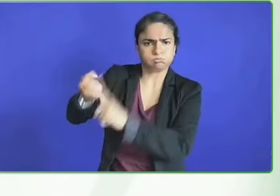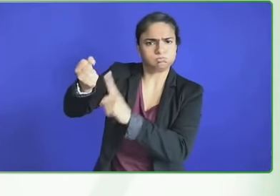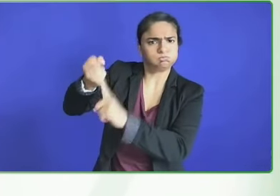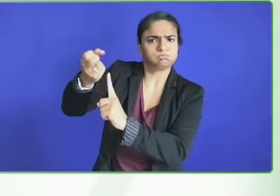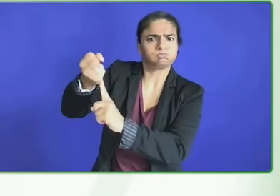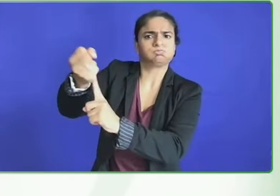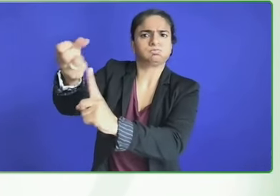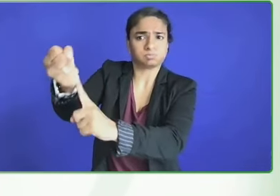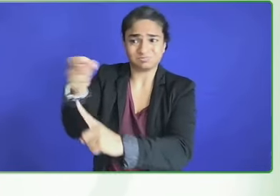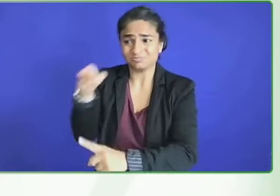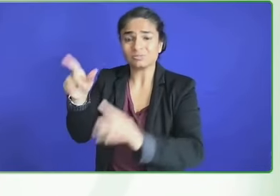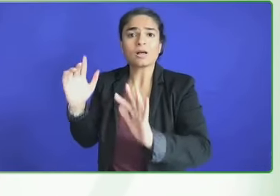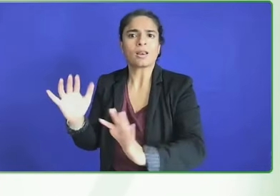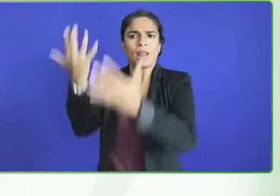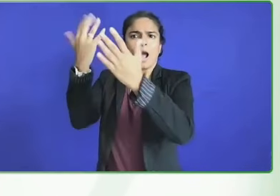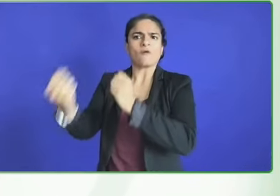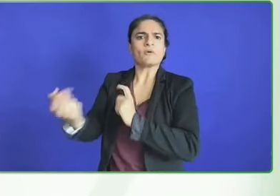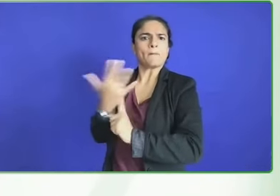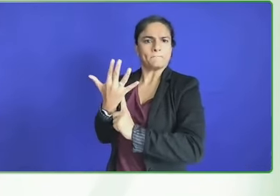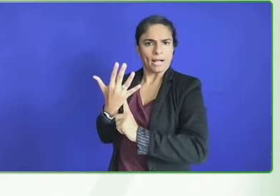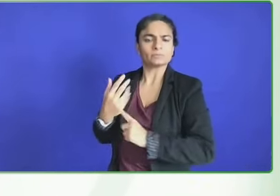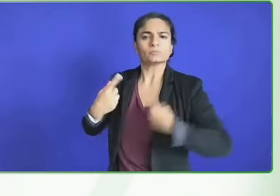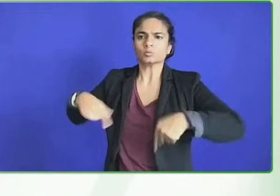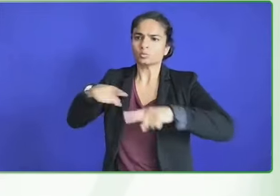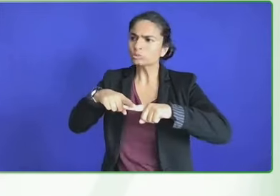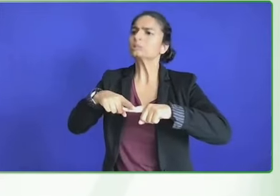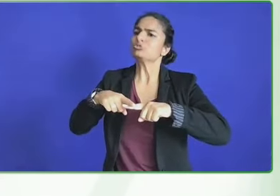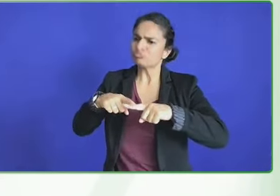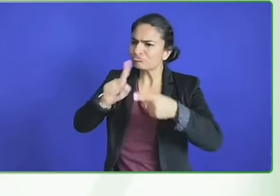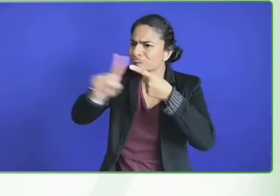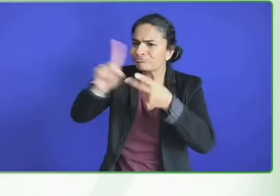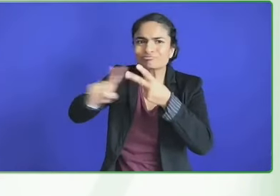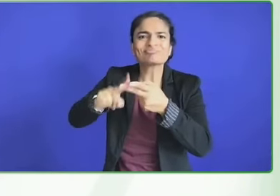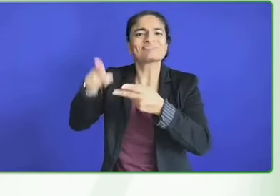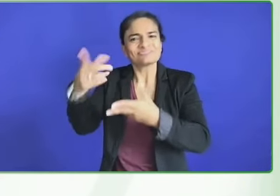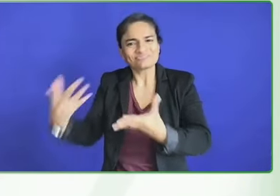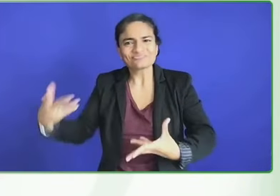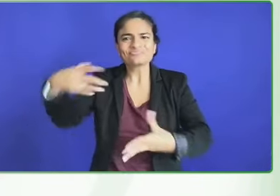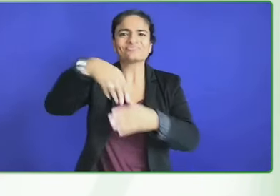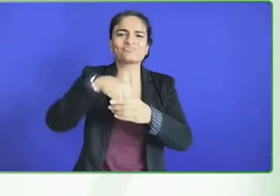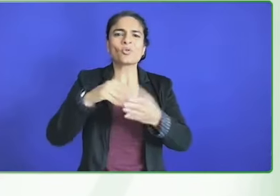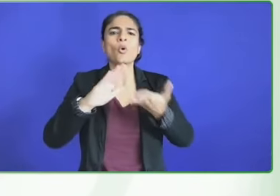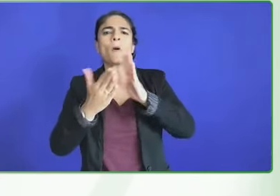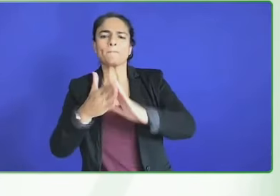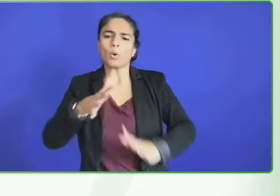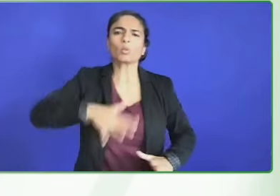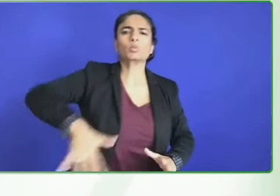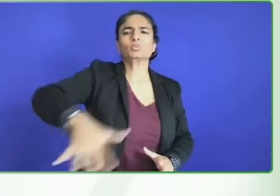including employment, the built environment, ICT and other communications technologies,